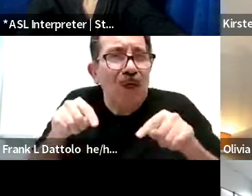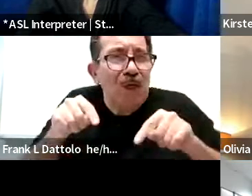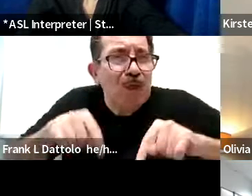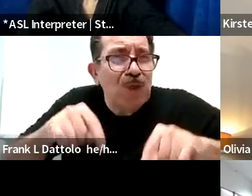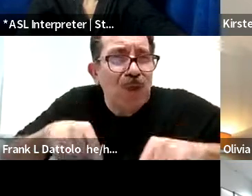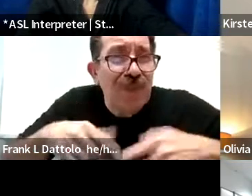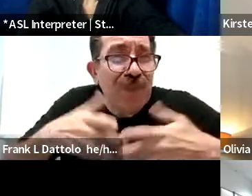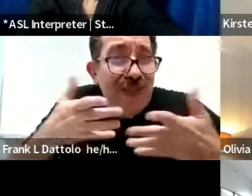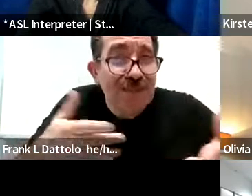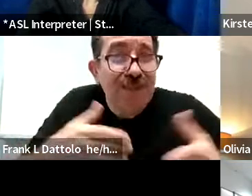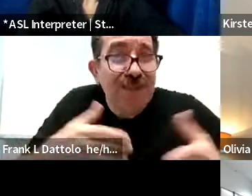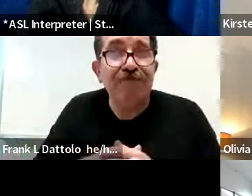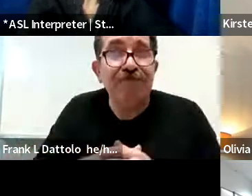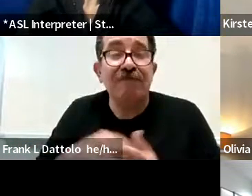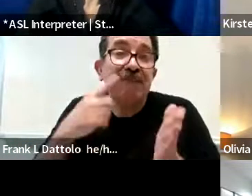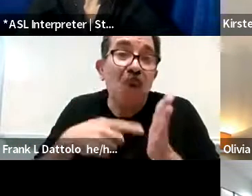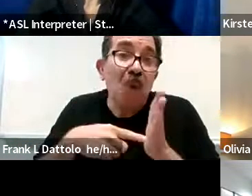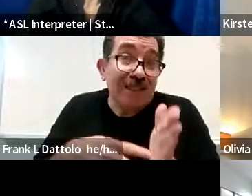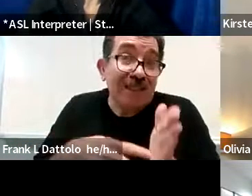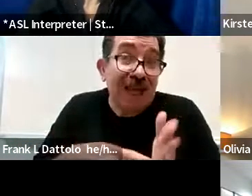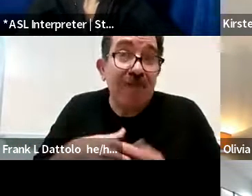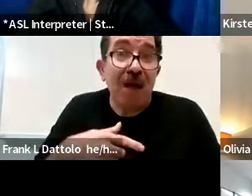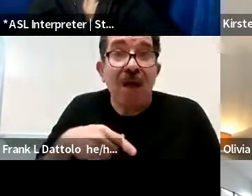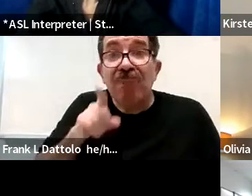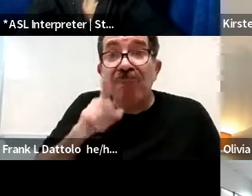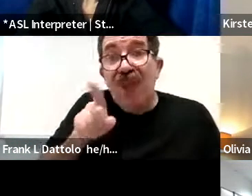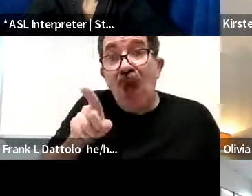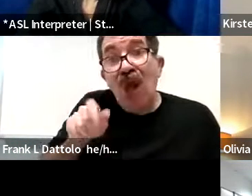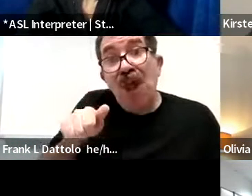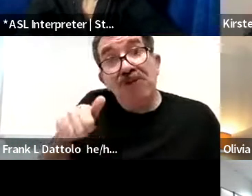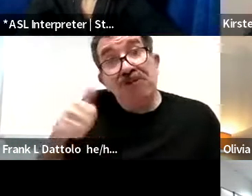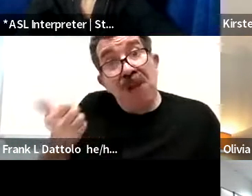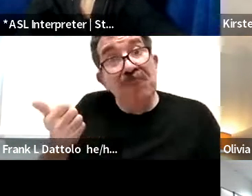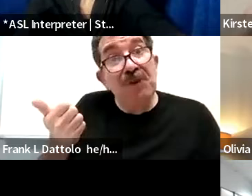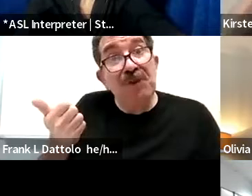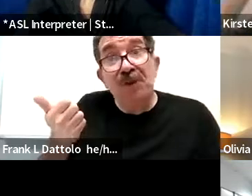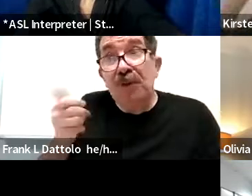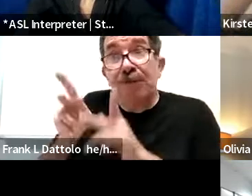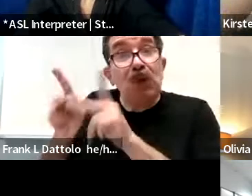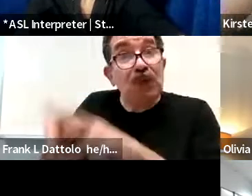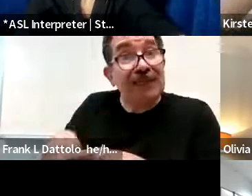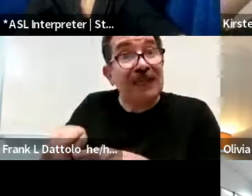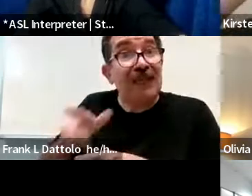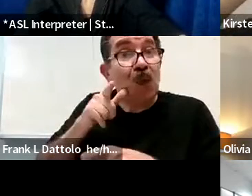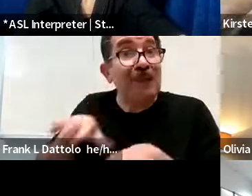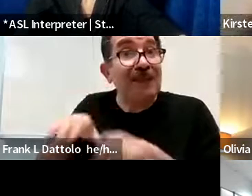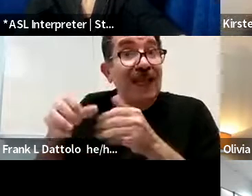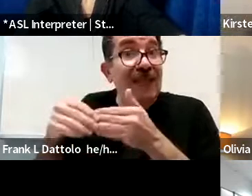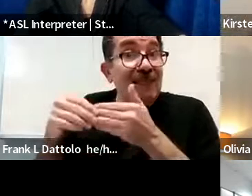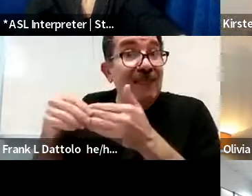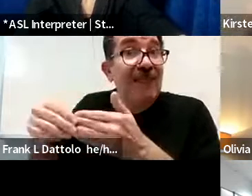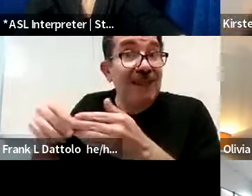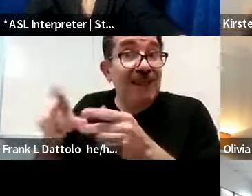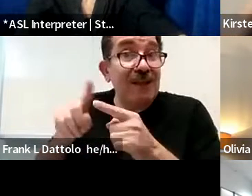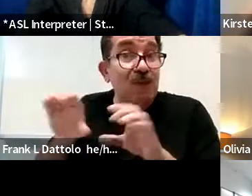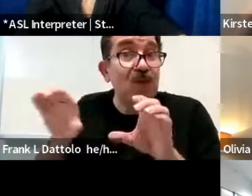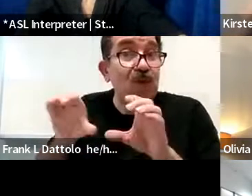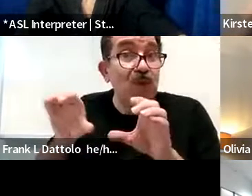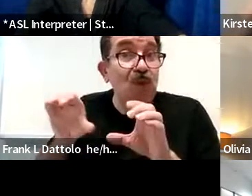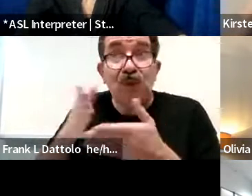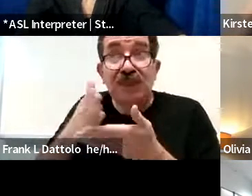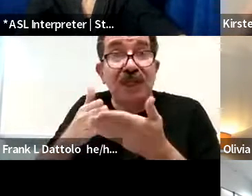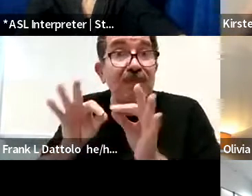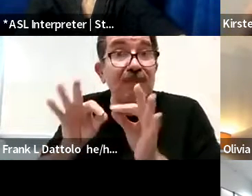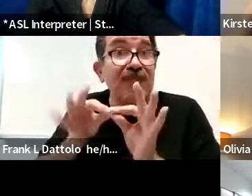bring, what's the purpose, why are you offering this to the community? For example, there are other